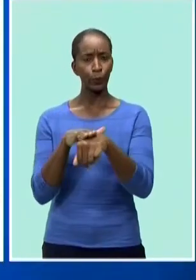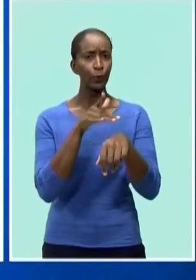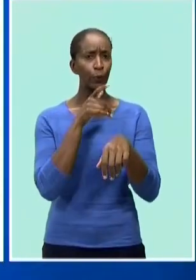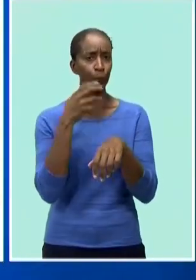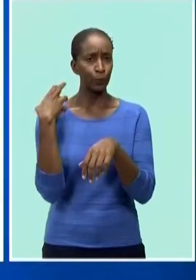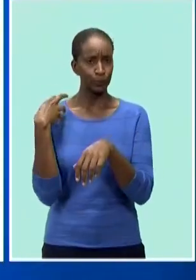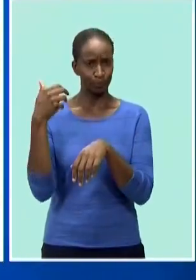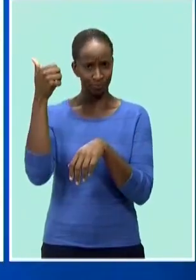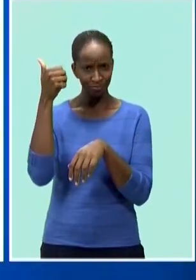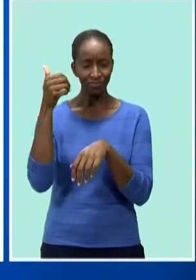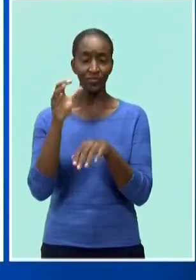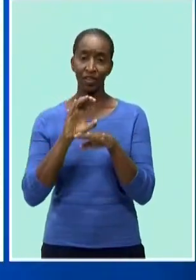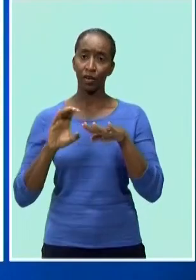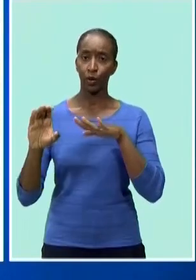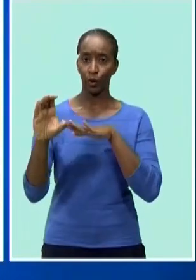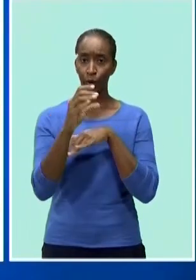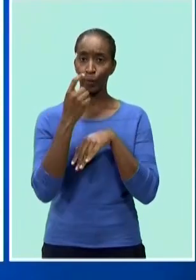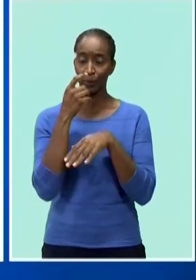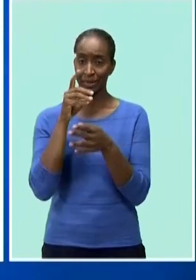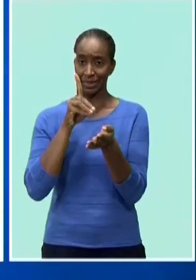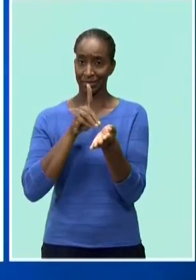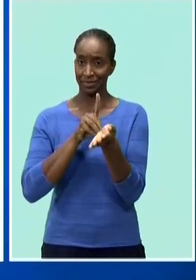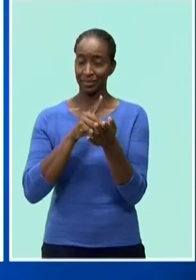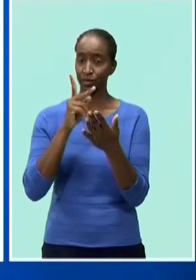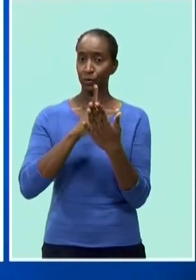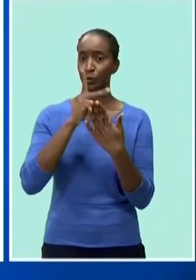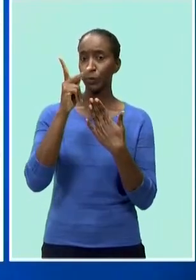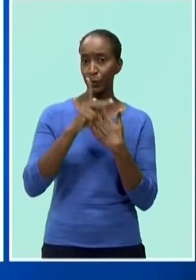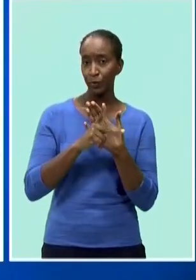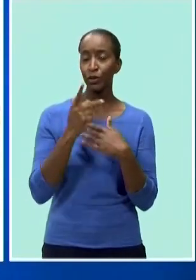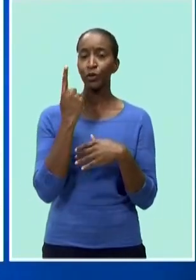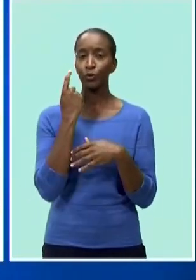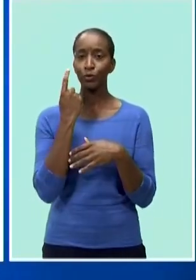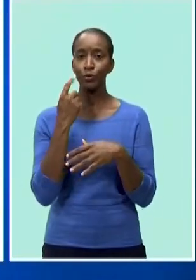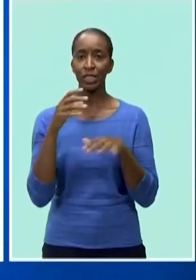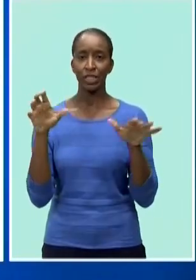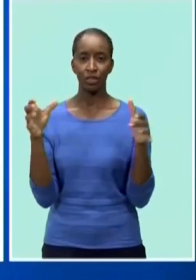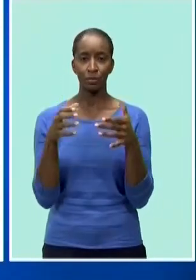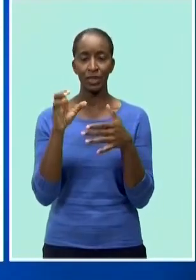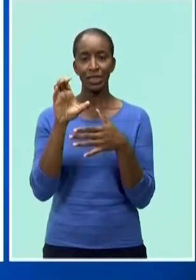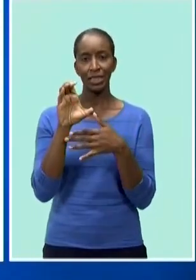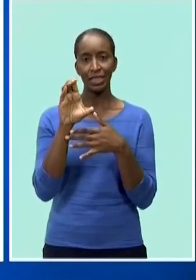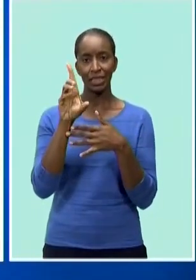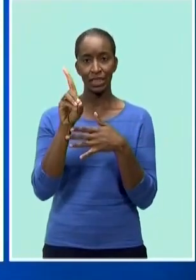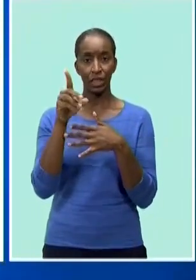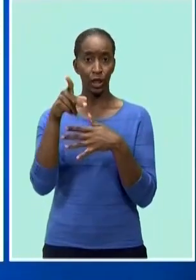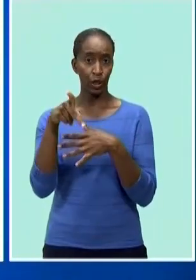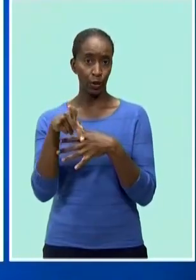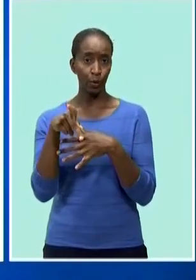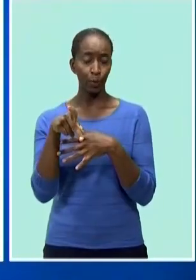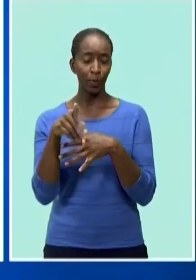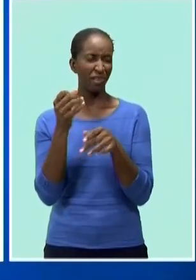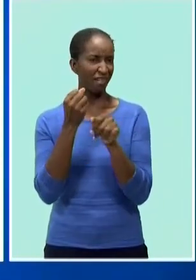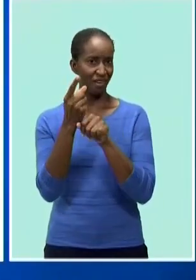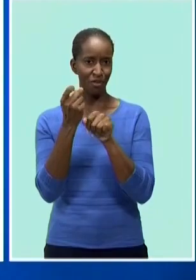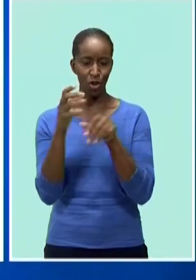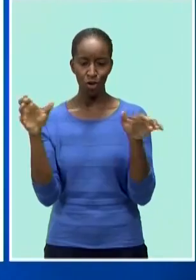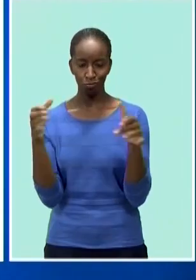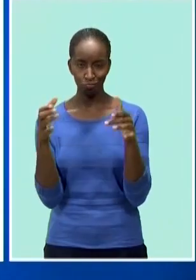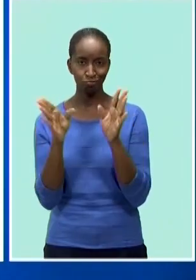Dr. Victor Eastman, who was speaking during the 17th annual CDP Dental Convention. If a case came